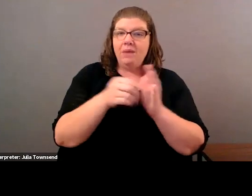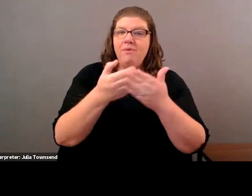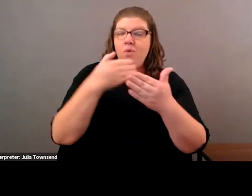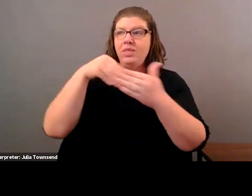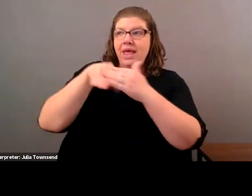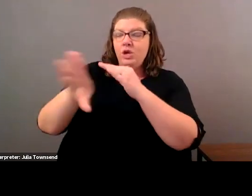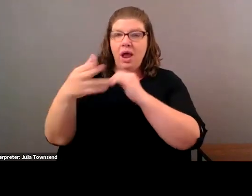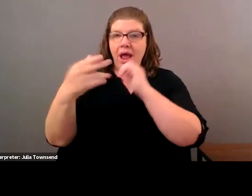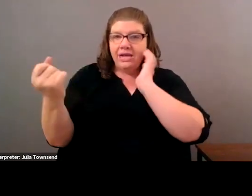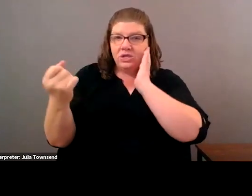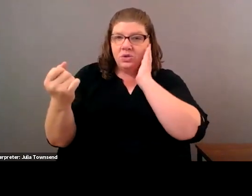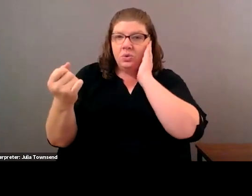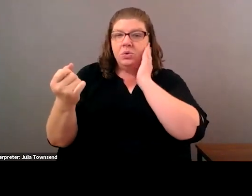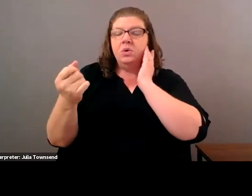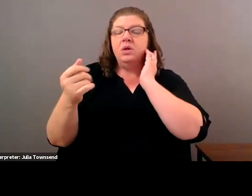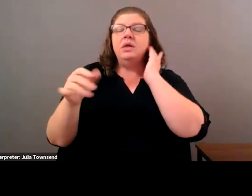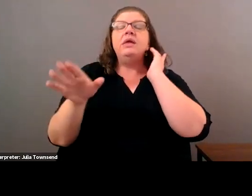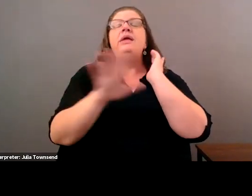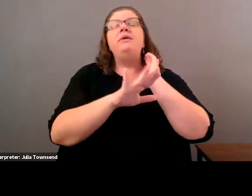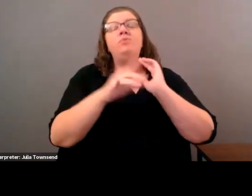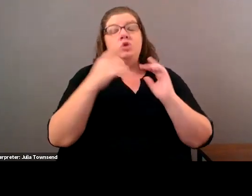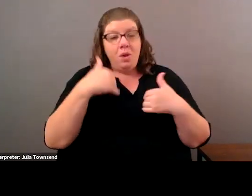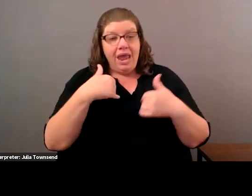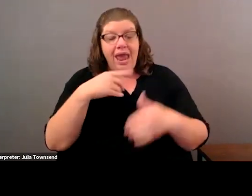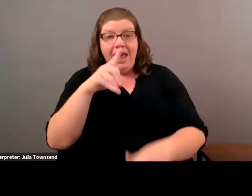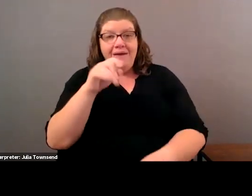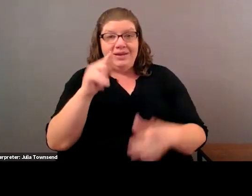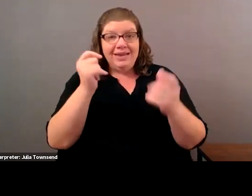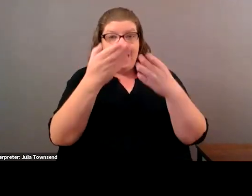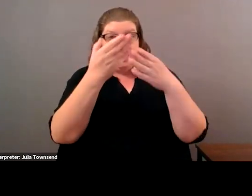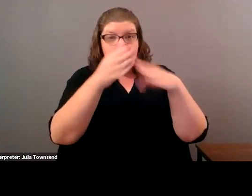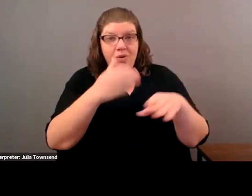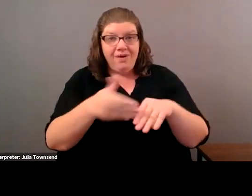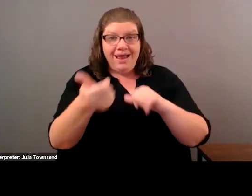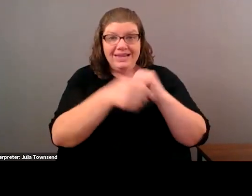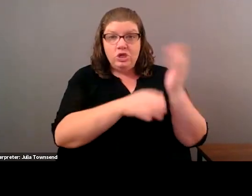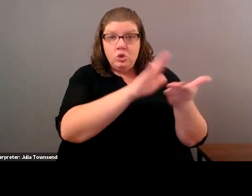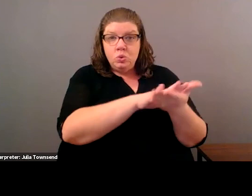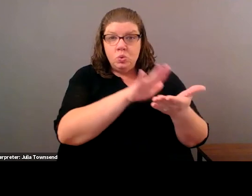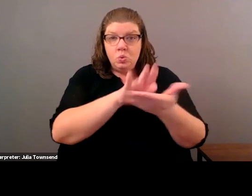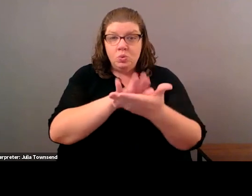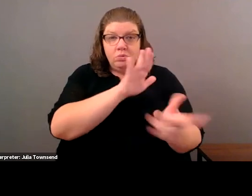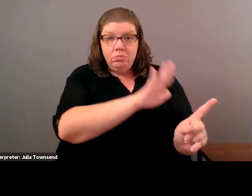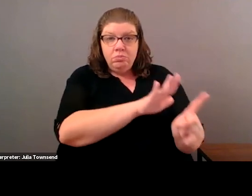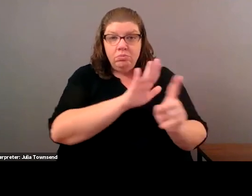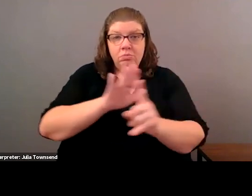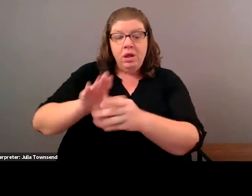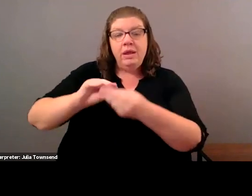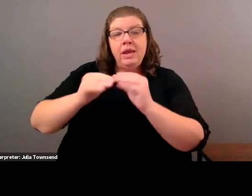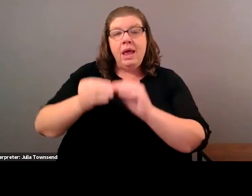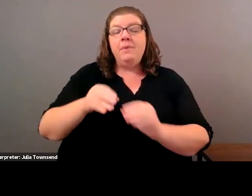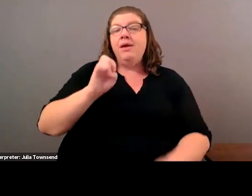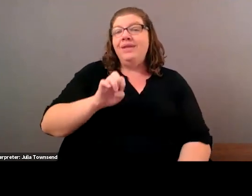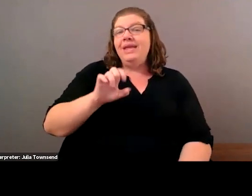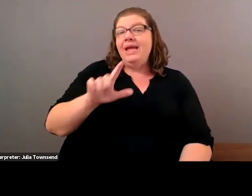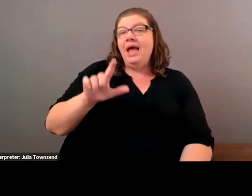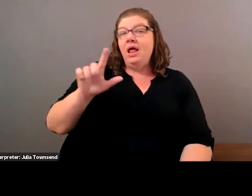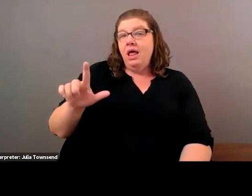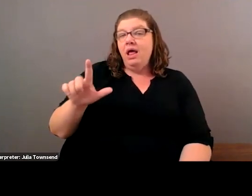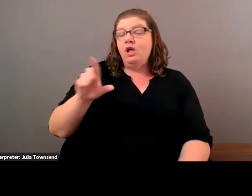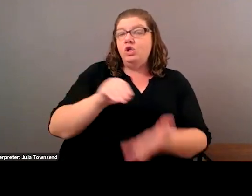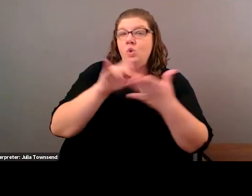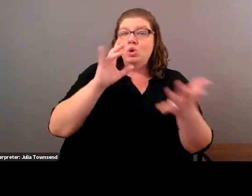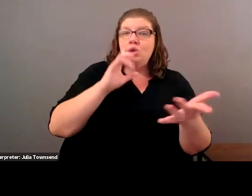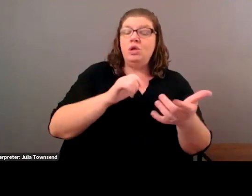school? Is there data available that is broken down by each school as to the numbers of ELL students that are passing